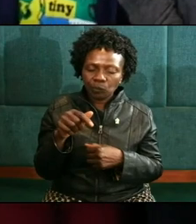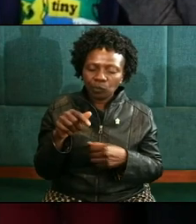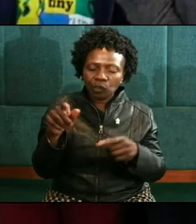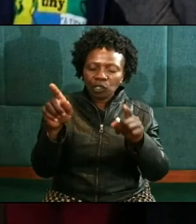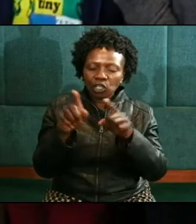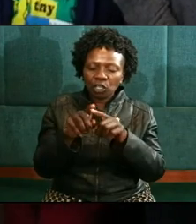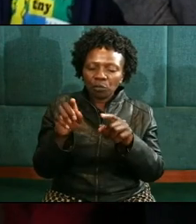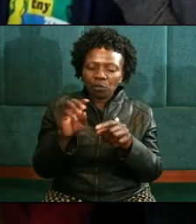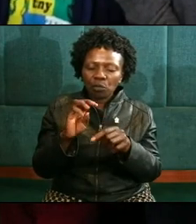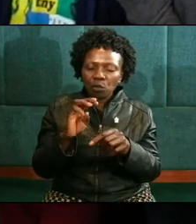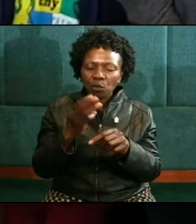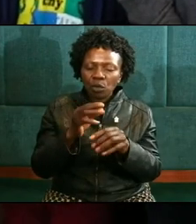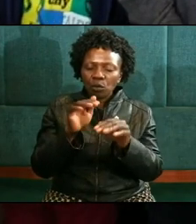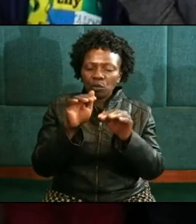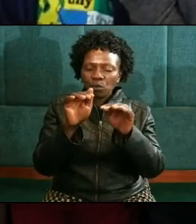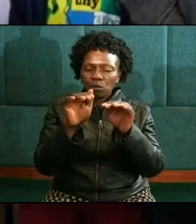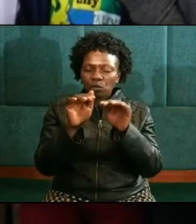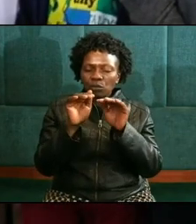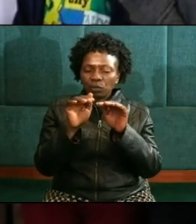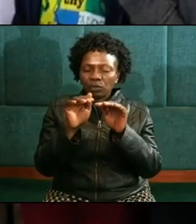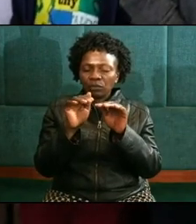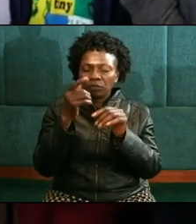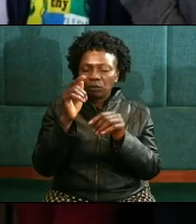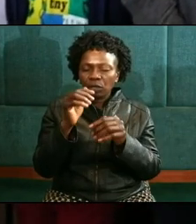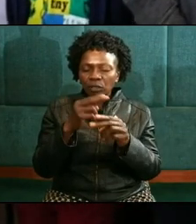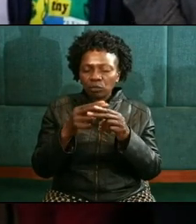as we wait for your soon coming.